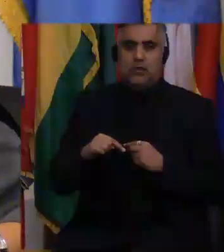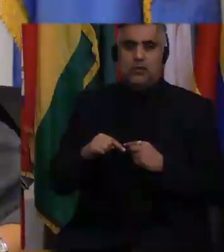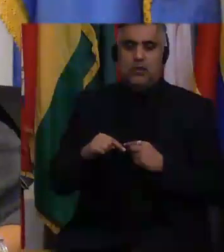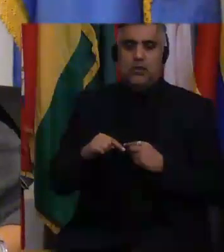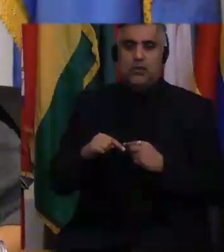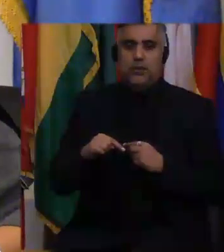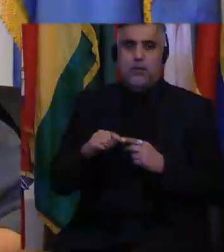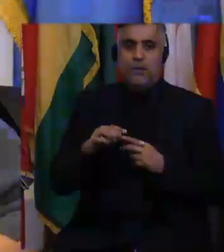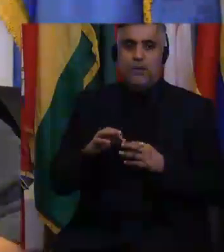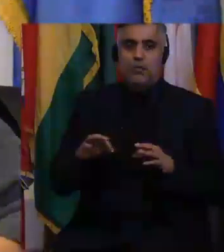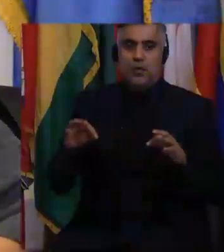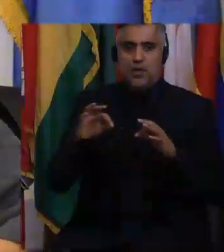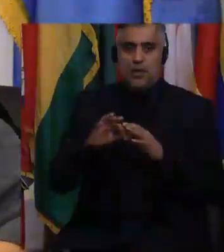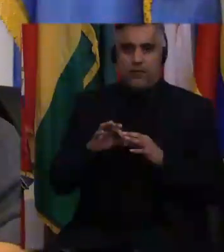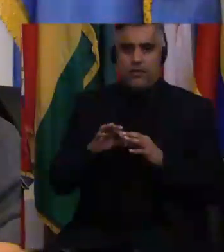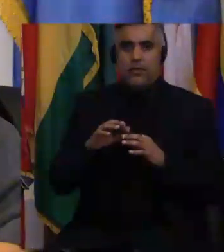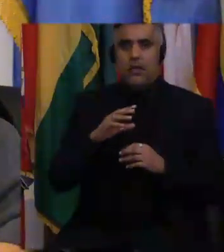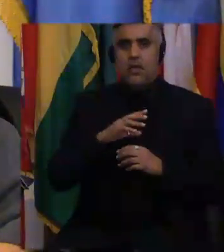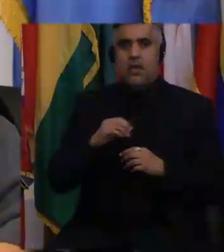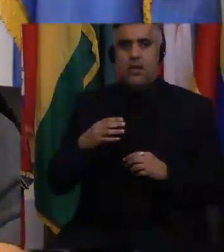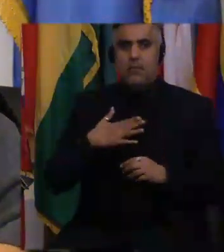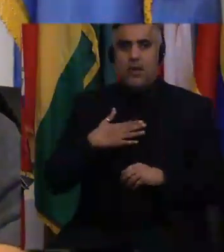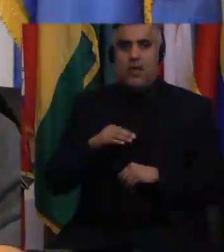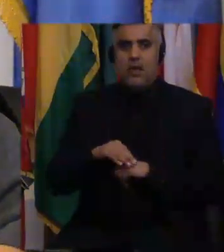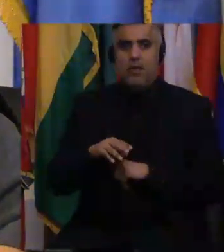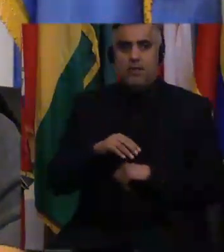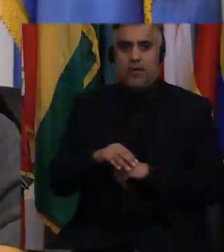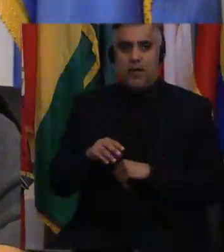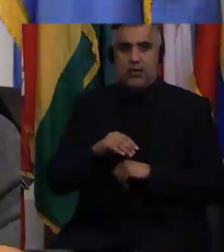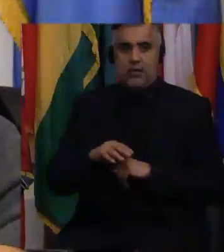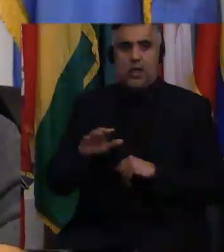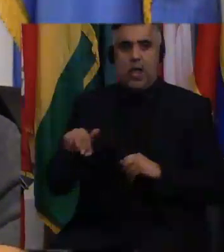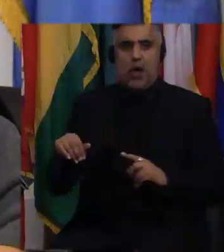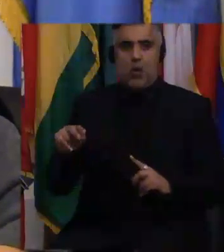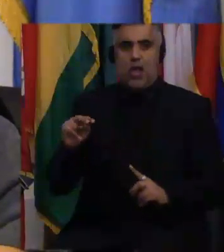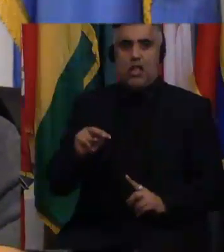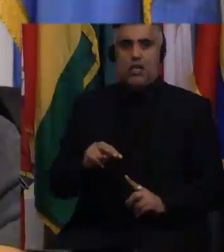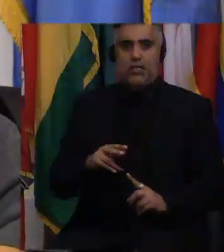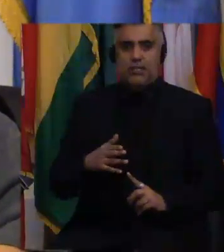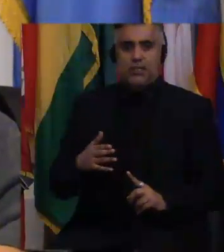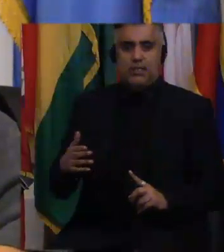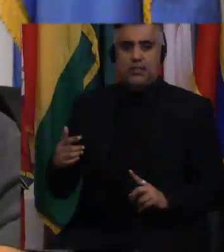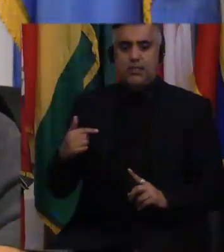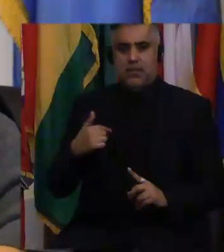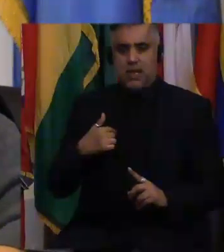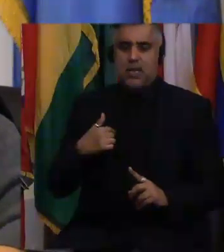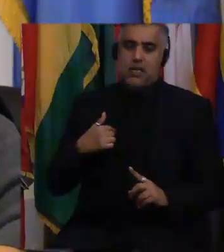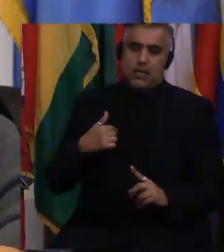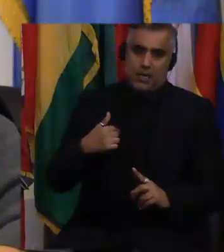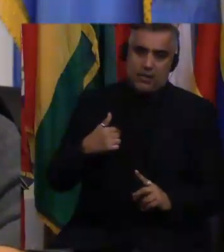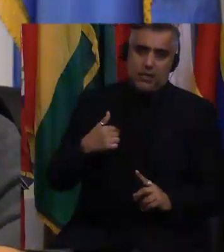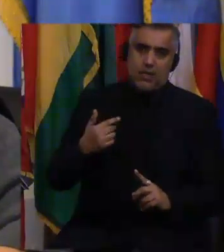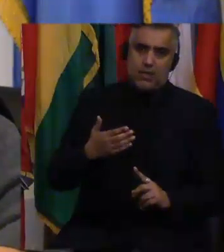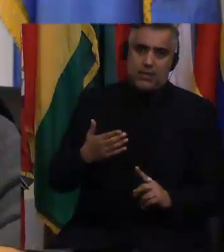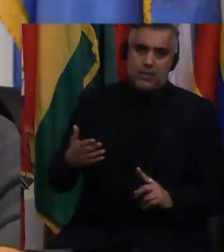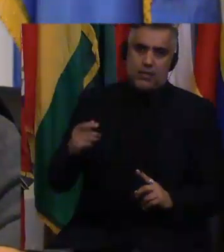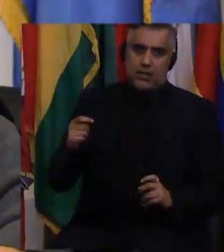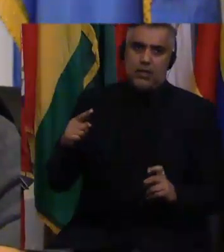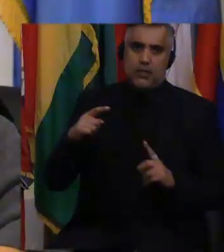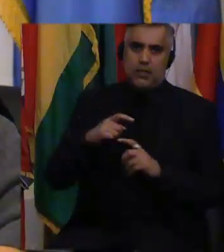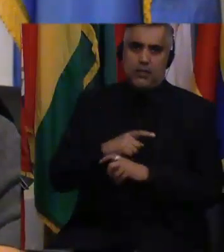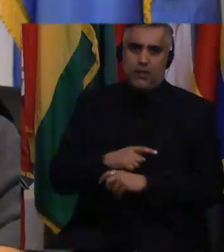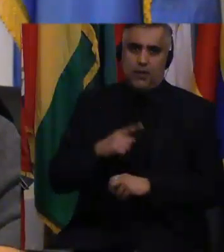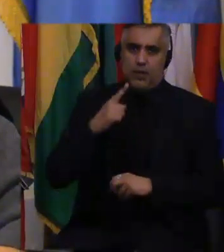is very relevant. And my advice, or the way I look at these things, is that, well, yes, things are getting